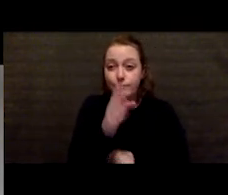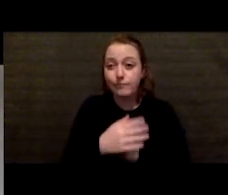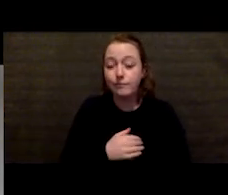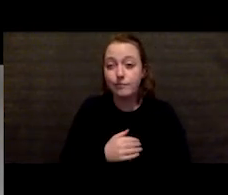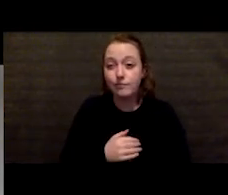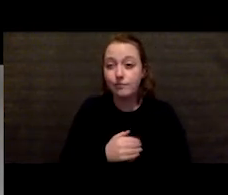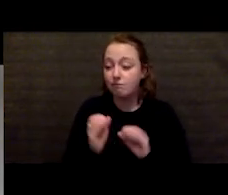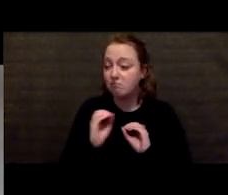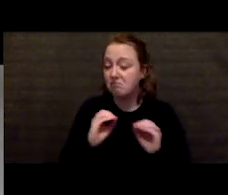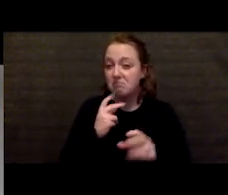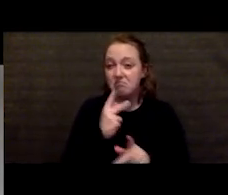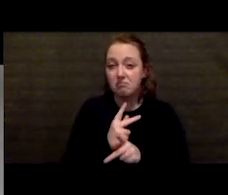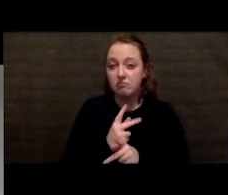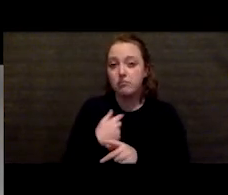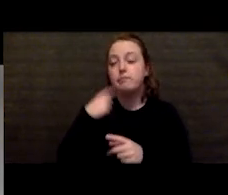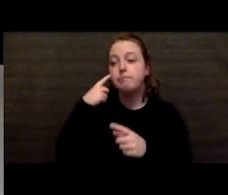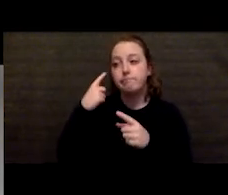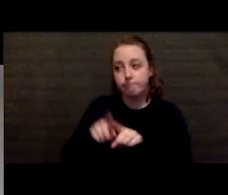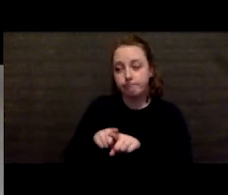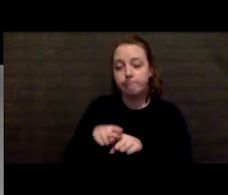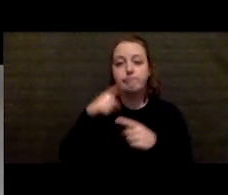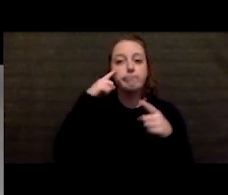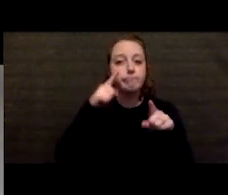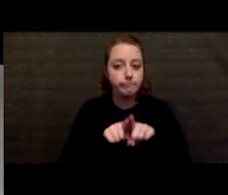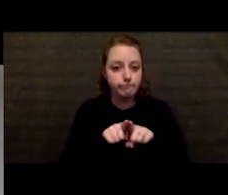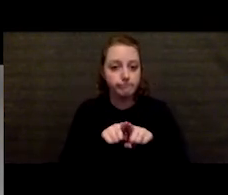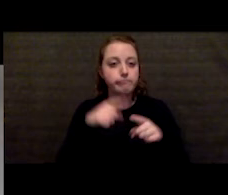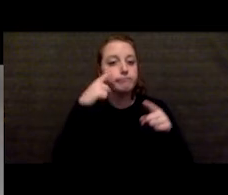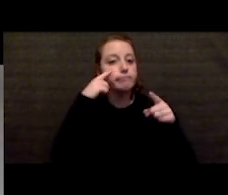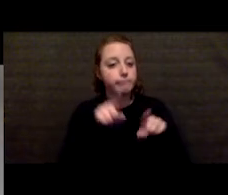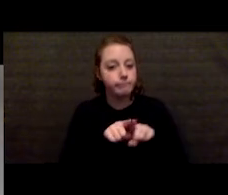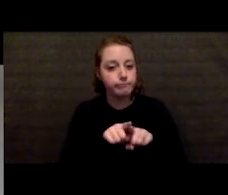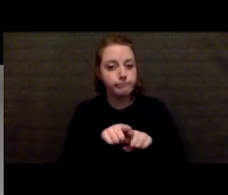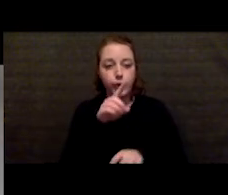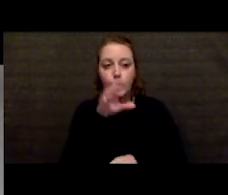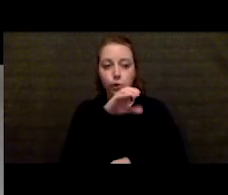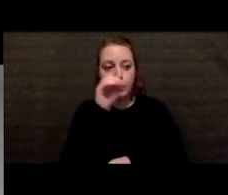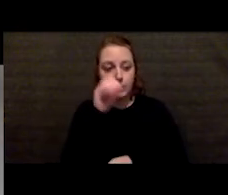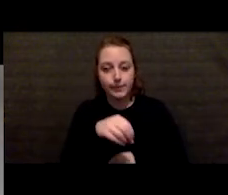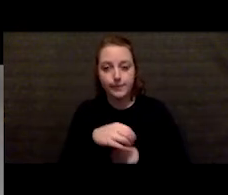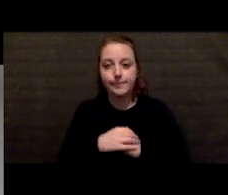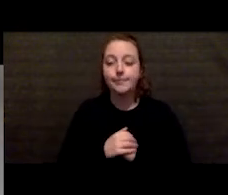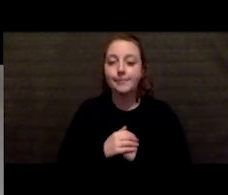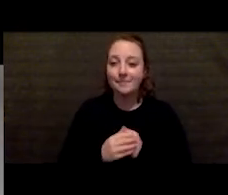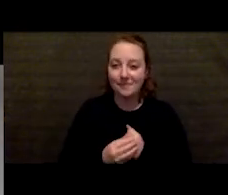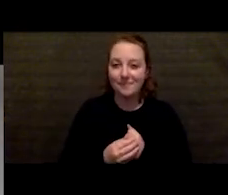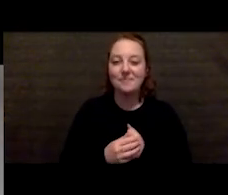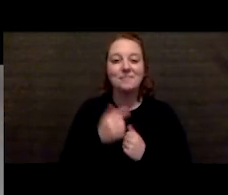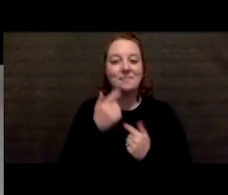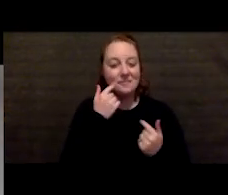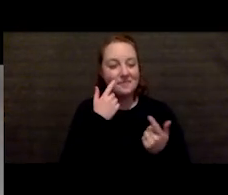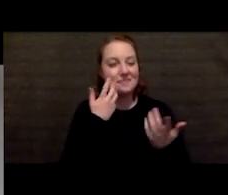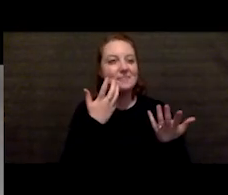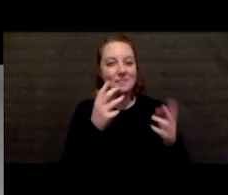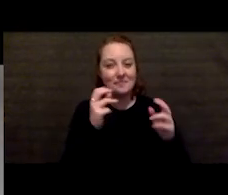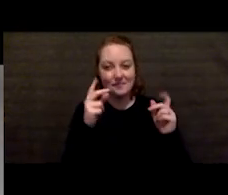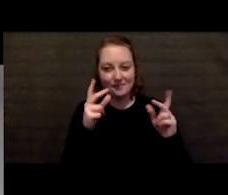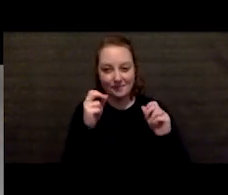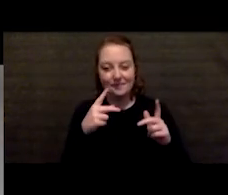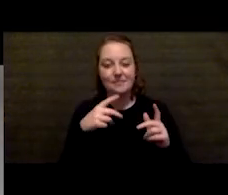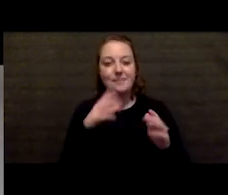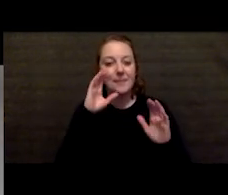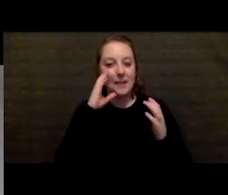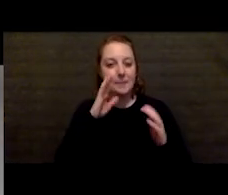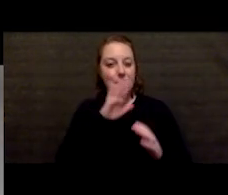I agree. Thank you. Great. I agree 100%. Okay. I think I know where this